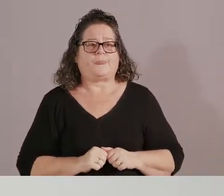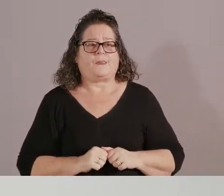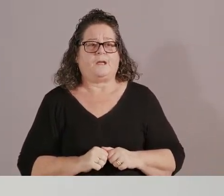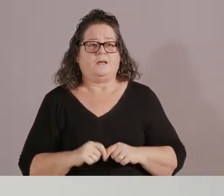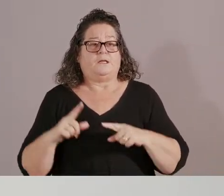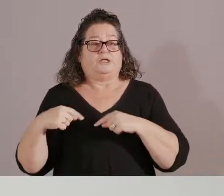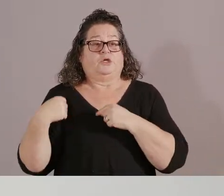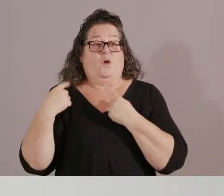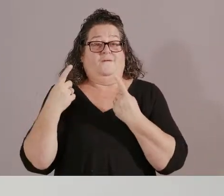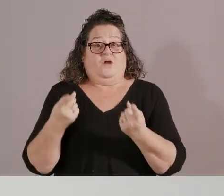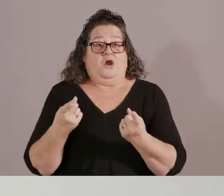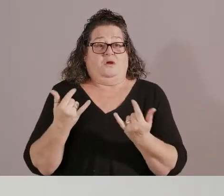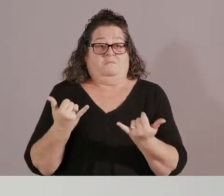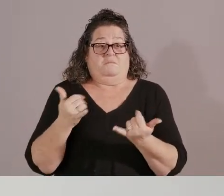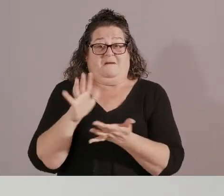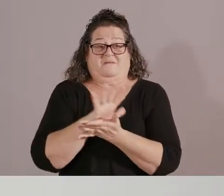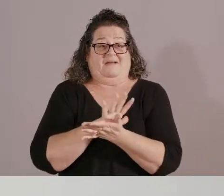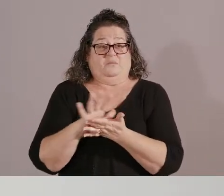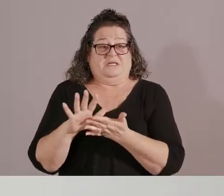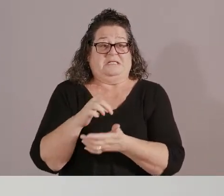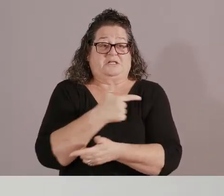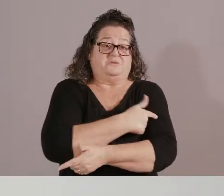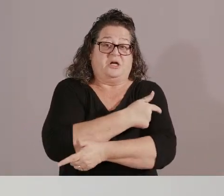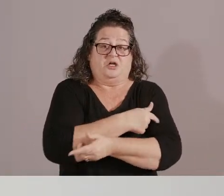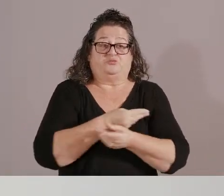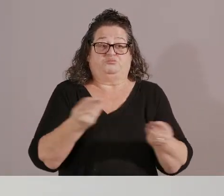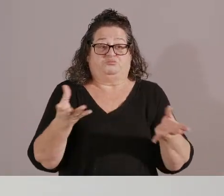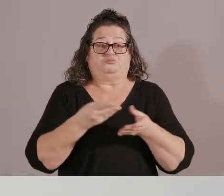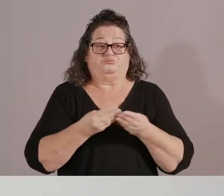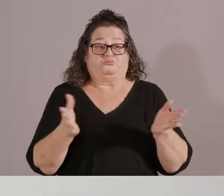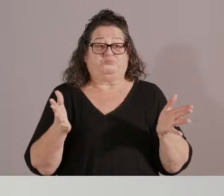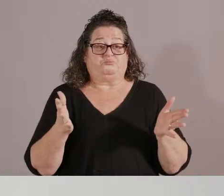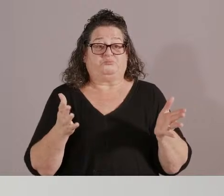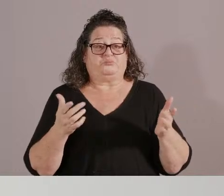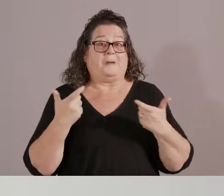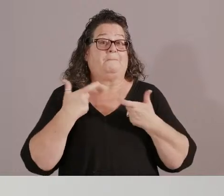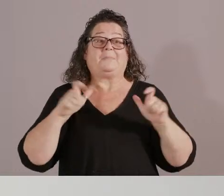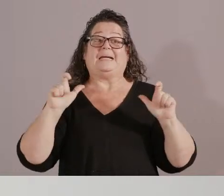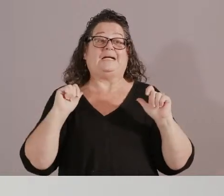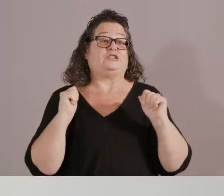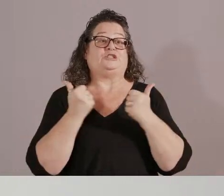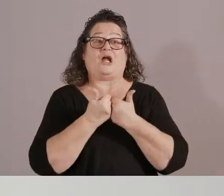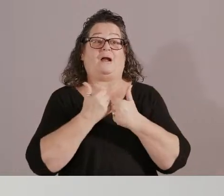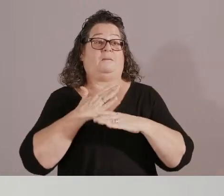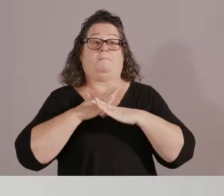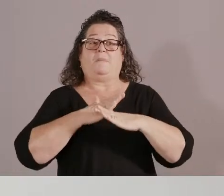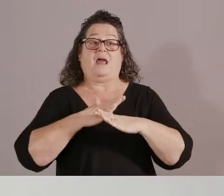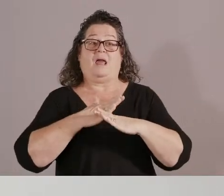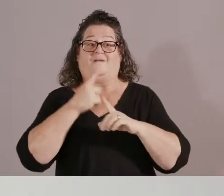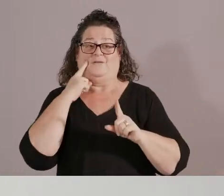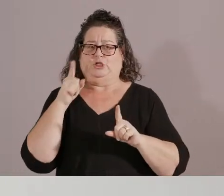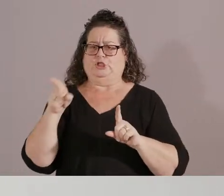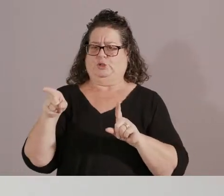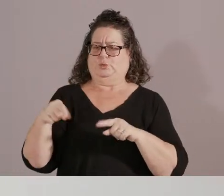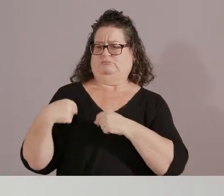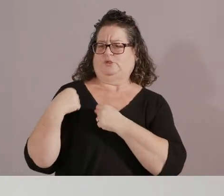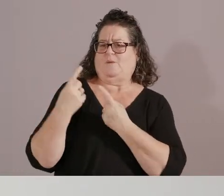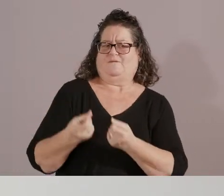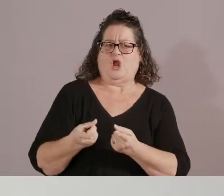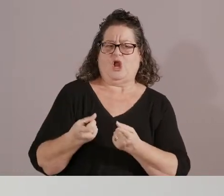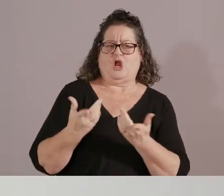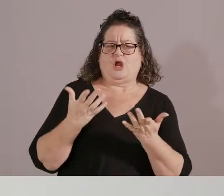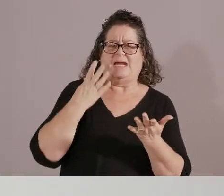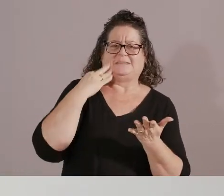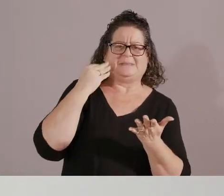you all has been? I would say the biggest hurdle is, sorry, I'm adjusting my mask. I would say the biggest hurdle is the